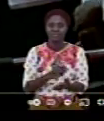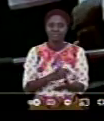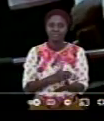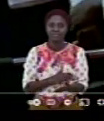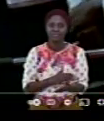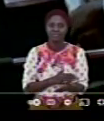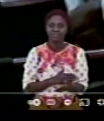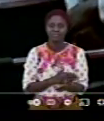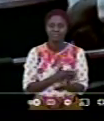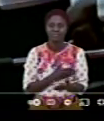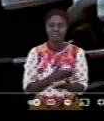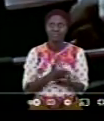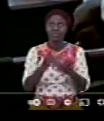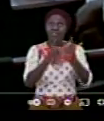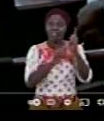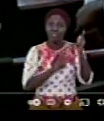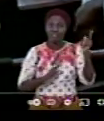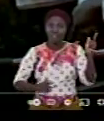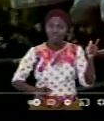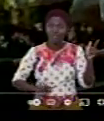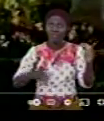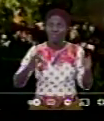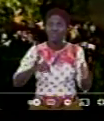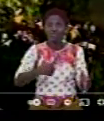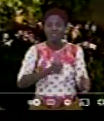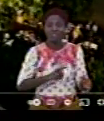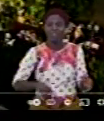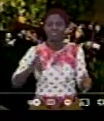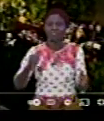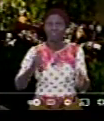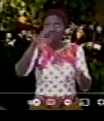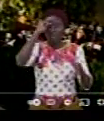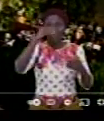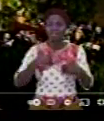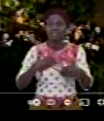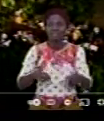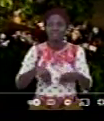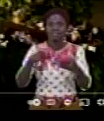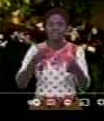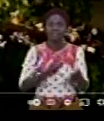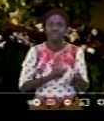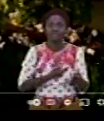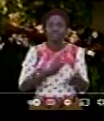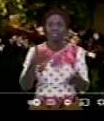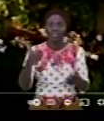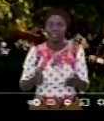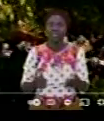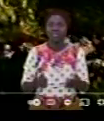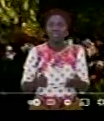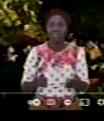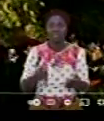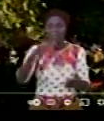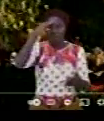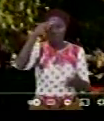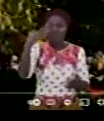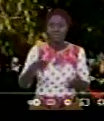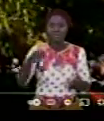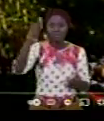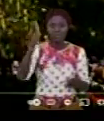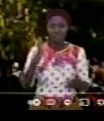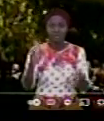Lord of Lords, He has given to us a man of God. As you can see on your